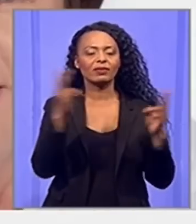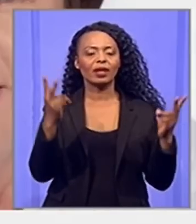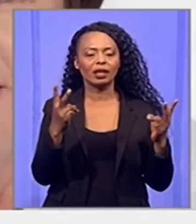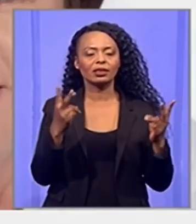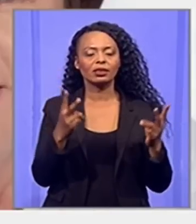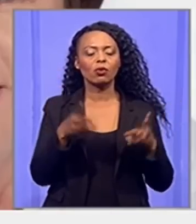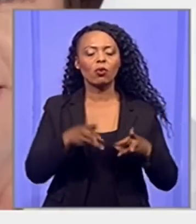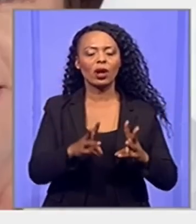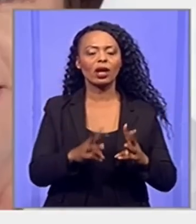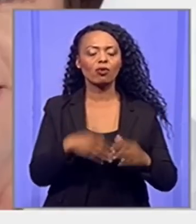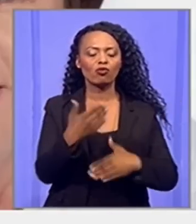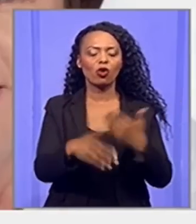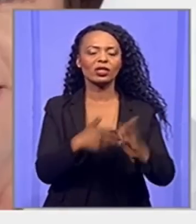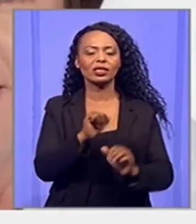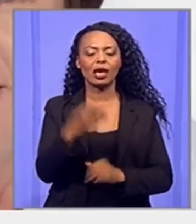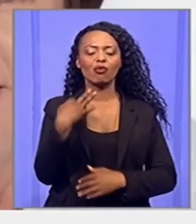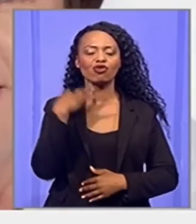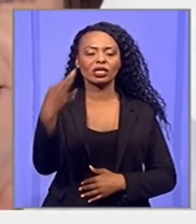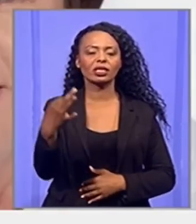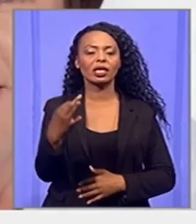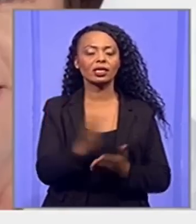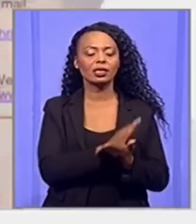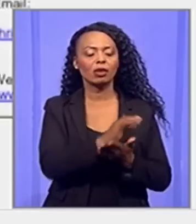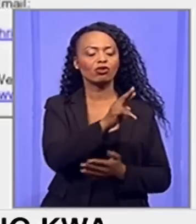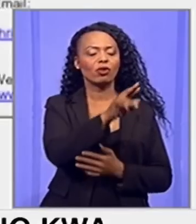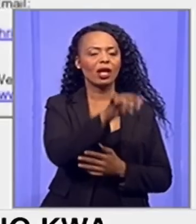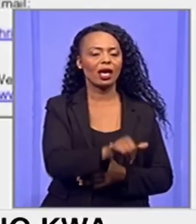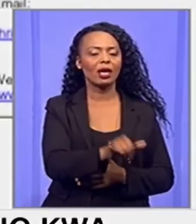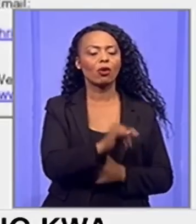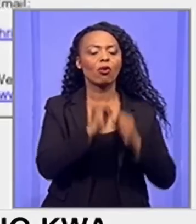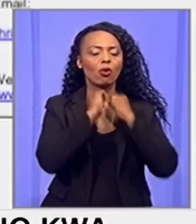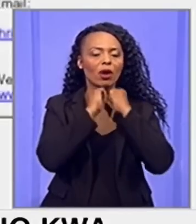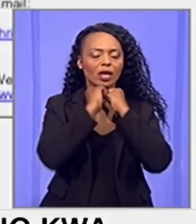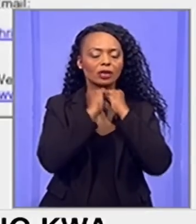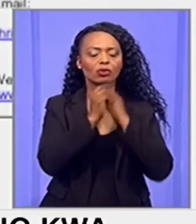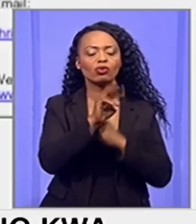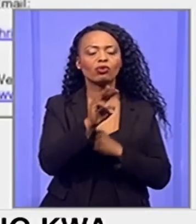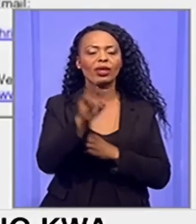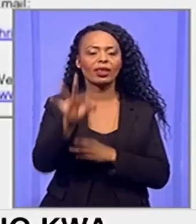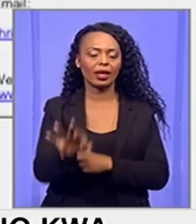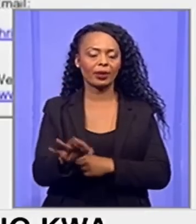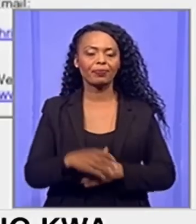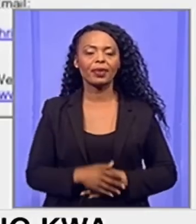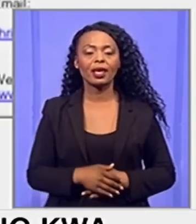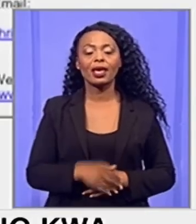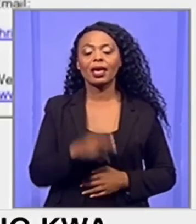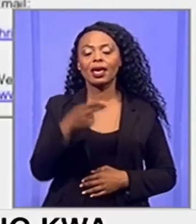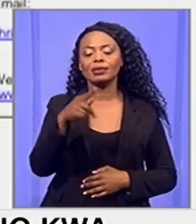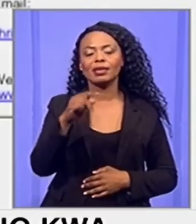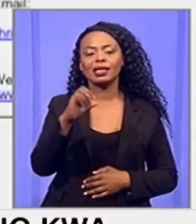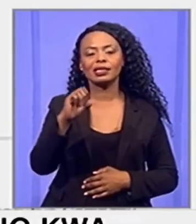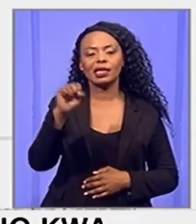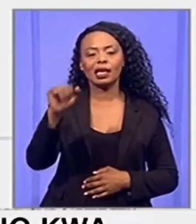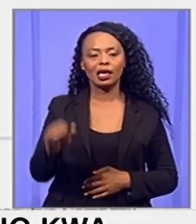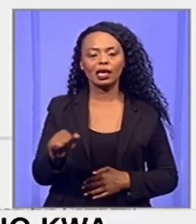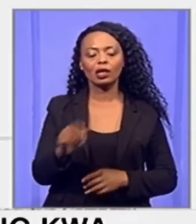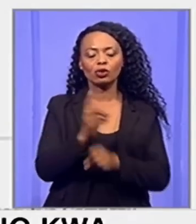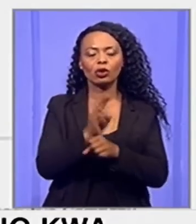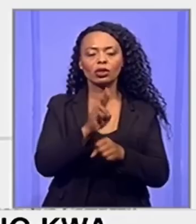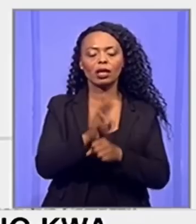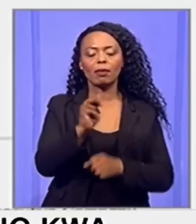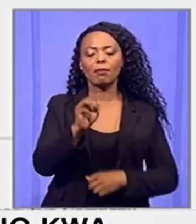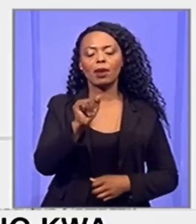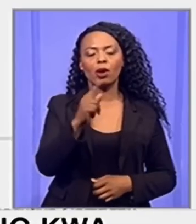process, and some arrived in July-August 2023. Mo polelong ya gagwe ya dikgang, mokwadisi wa HPCSA Dr.